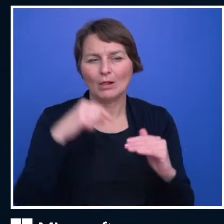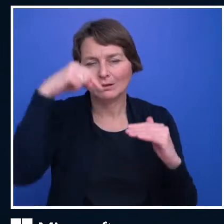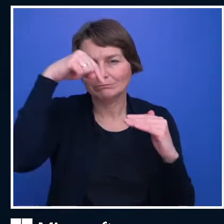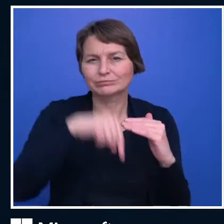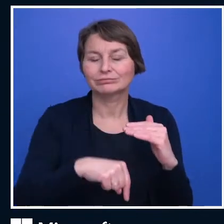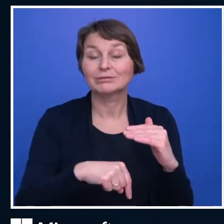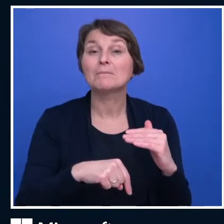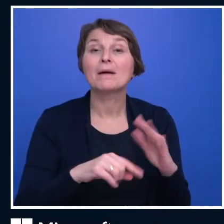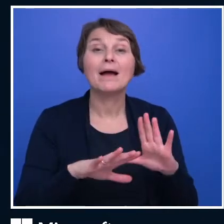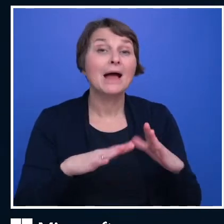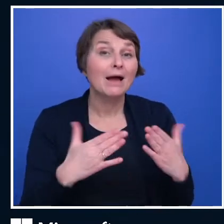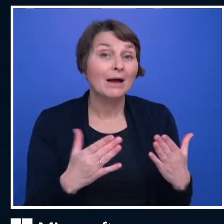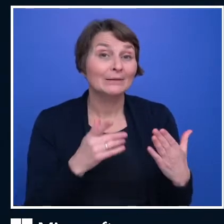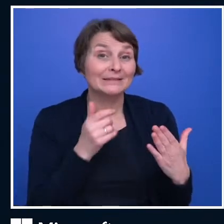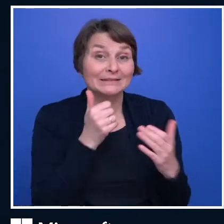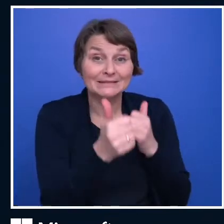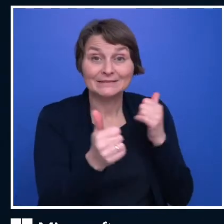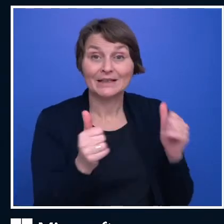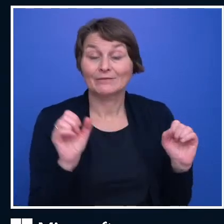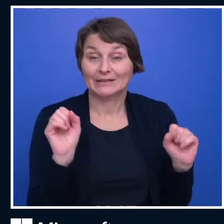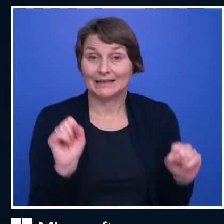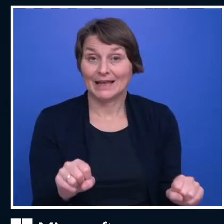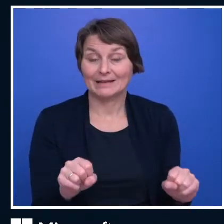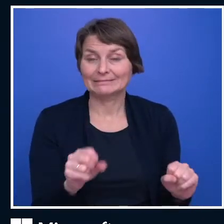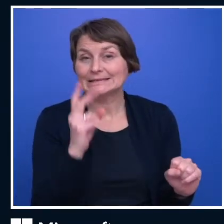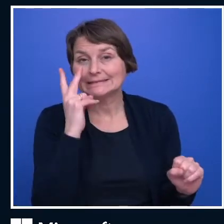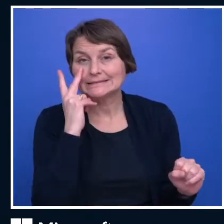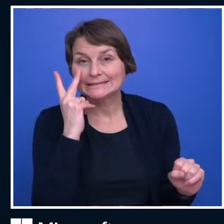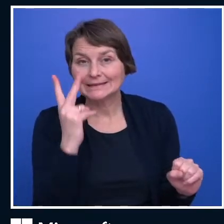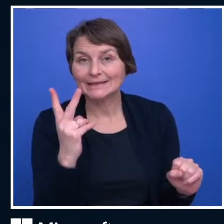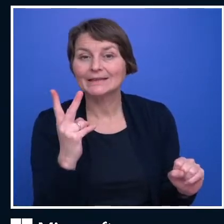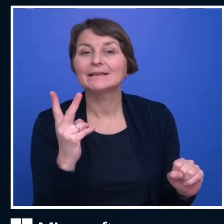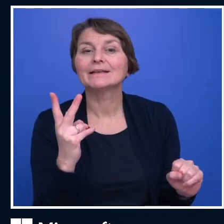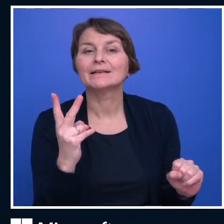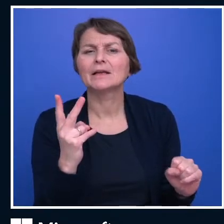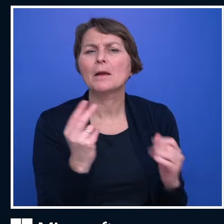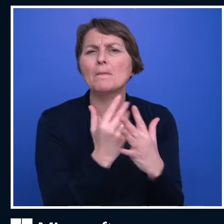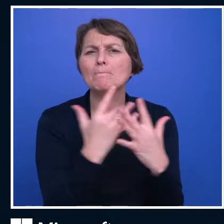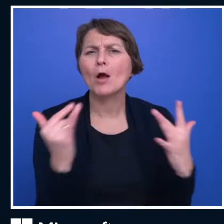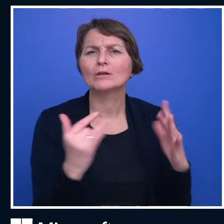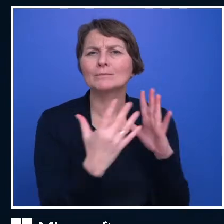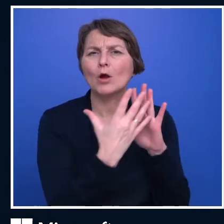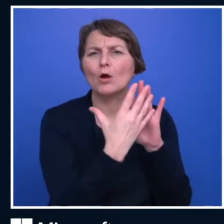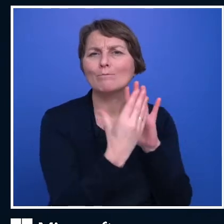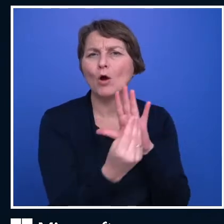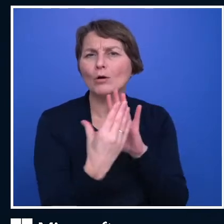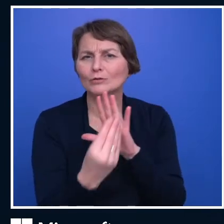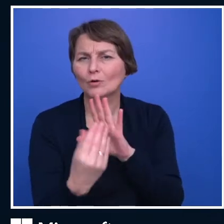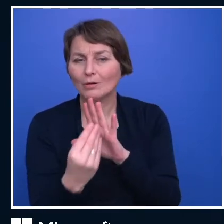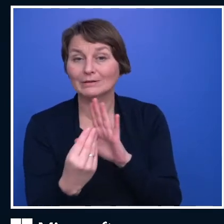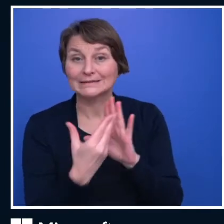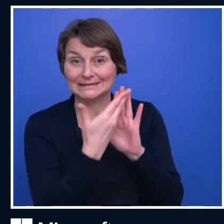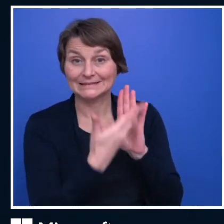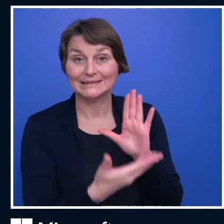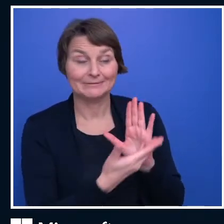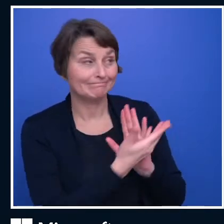can also see multiple models that Phelan creates for you in Azure